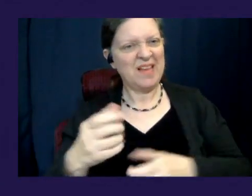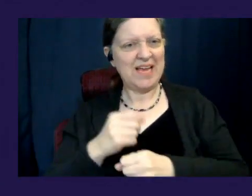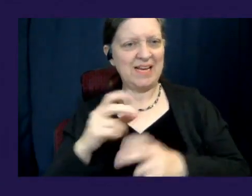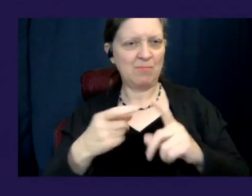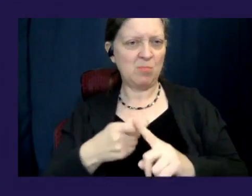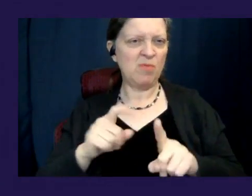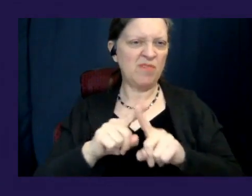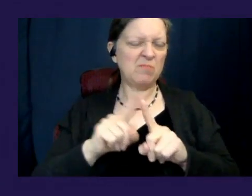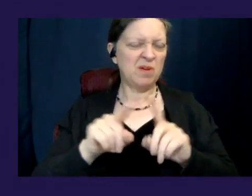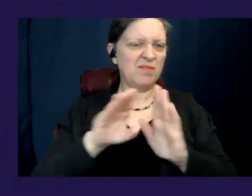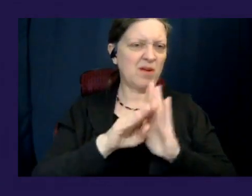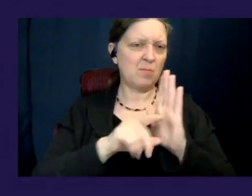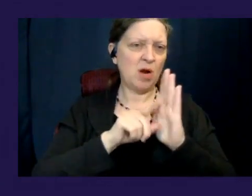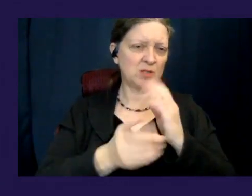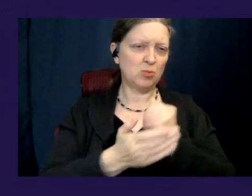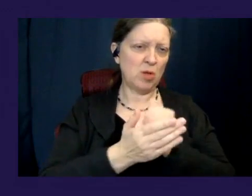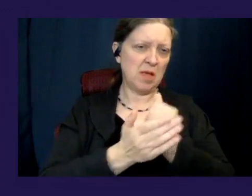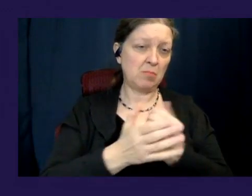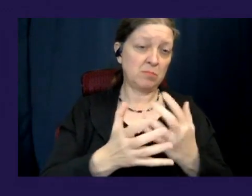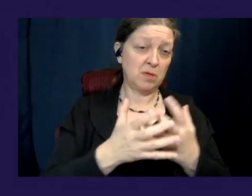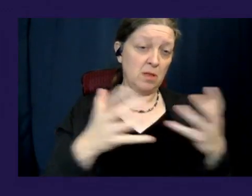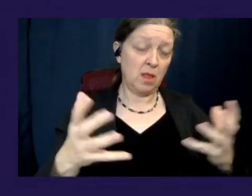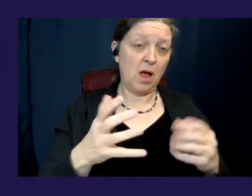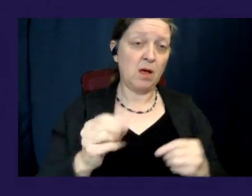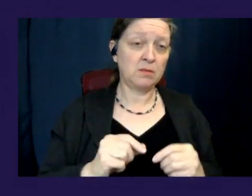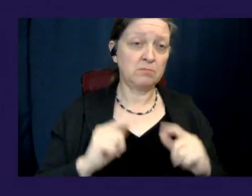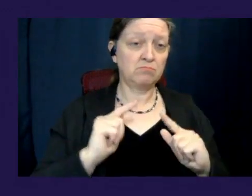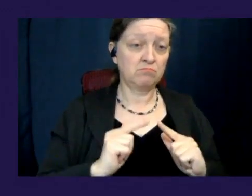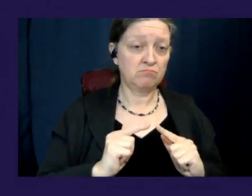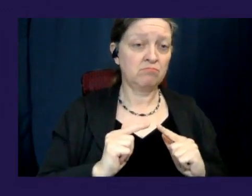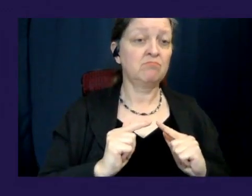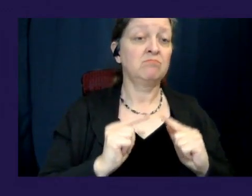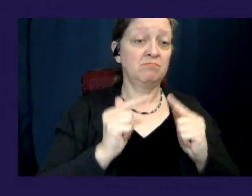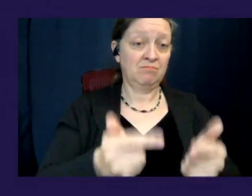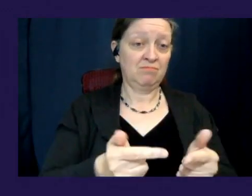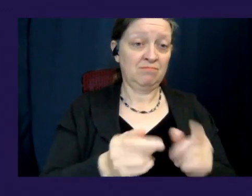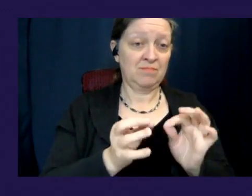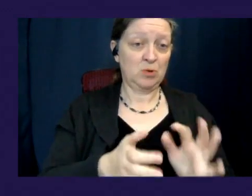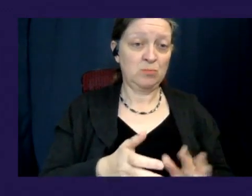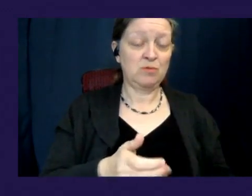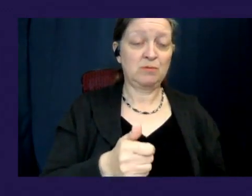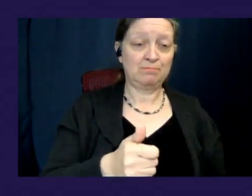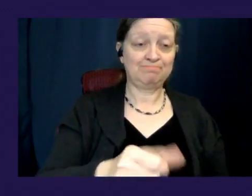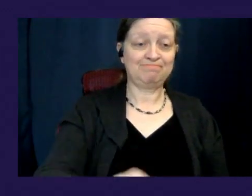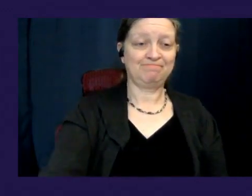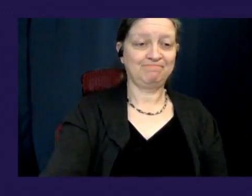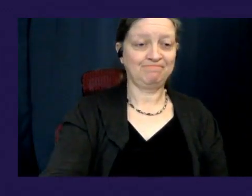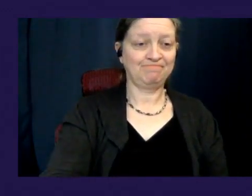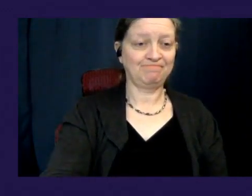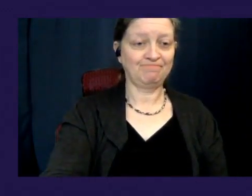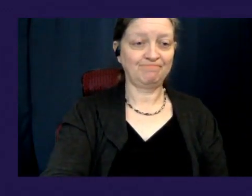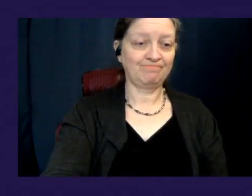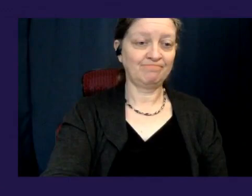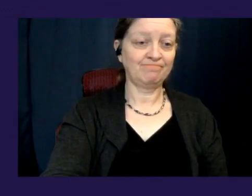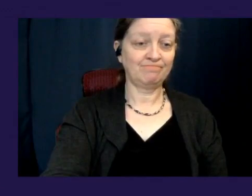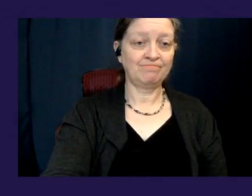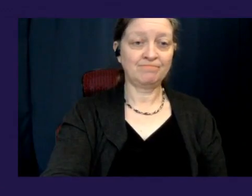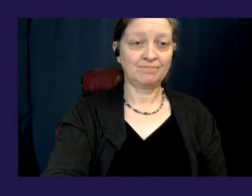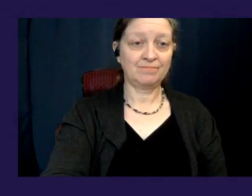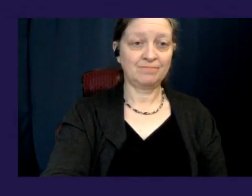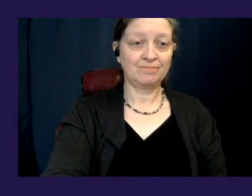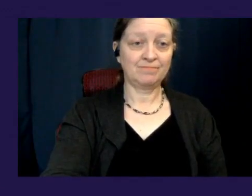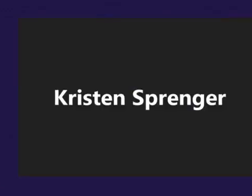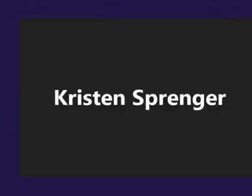really helpful. Our direct unit, we had someone who was medical, she was a doctor, we had